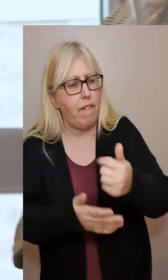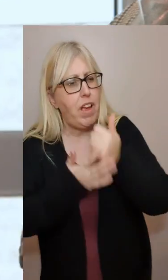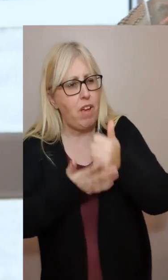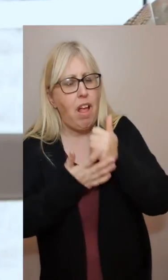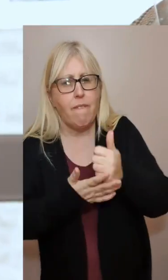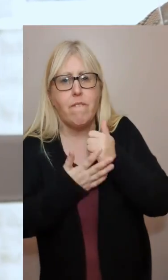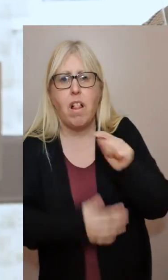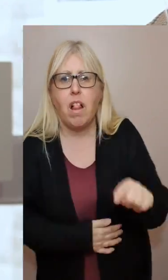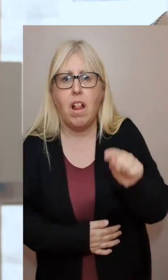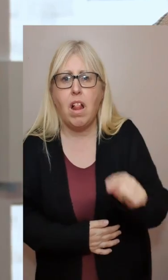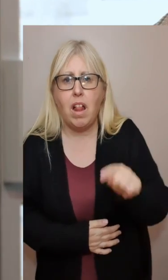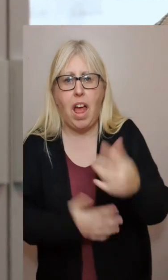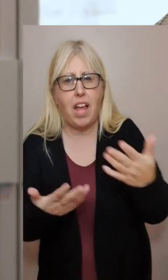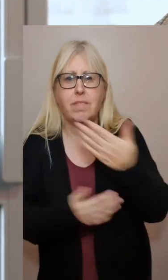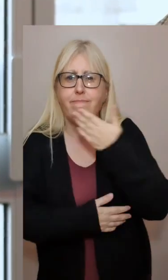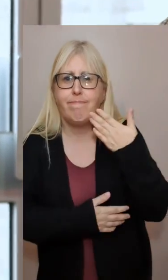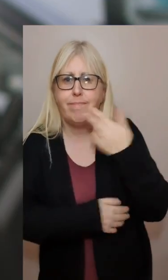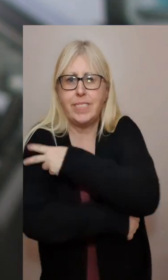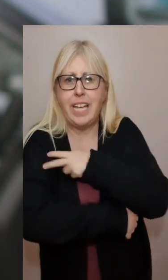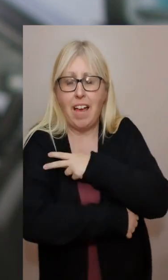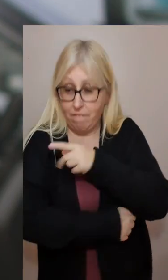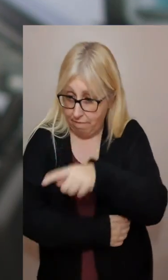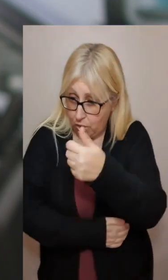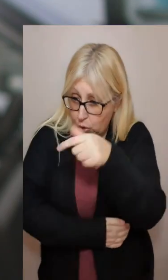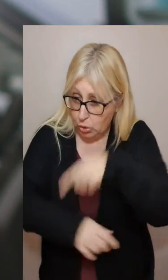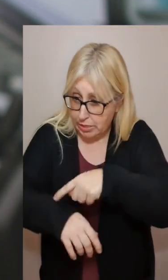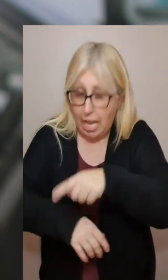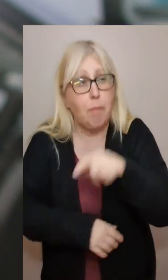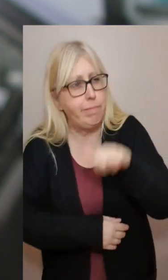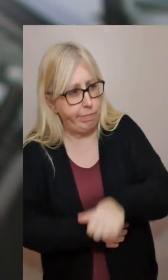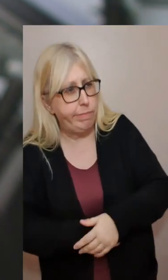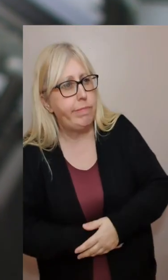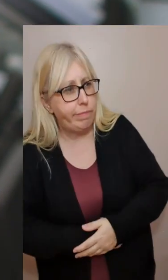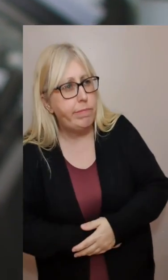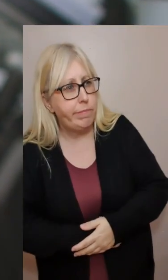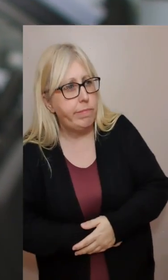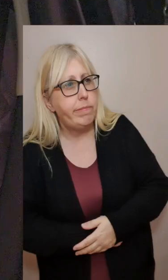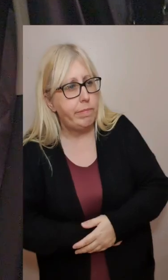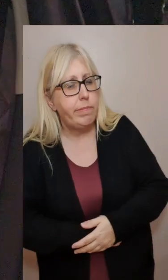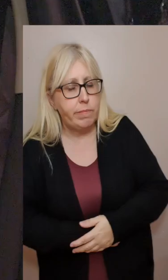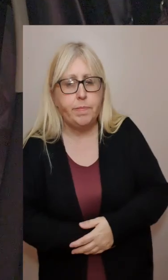helpful and pleasant staff. But did you have a good time? Yeah. Yeah?